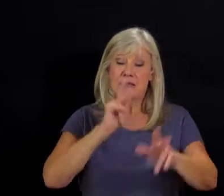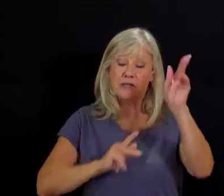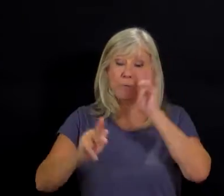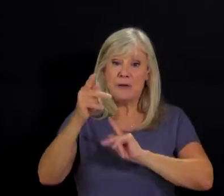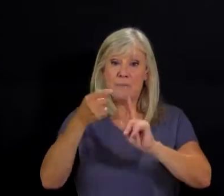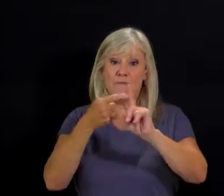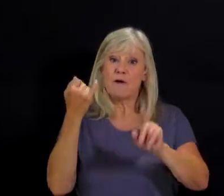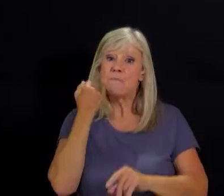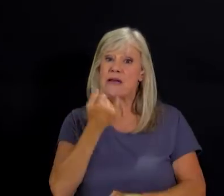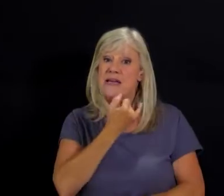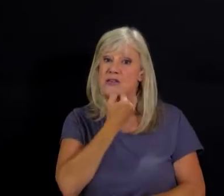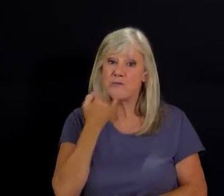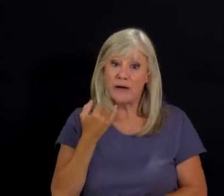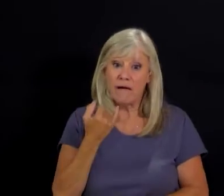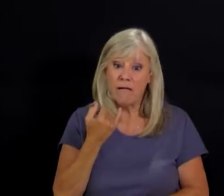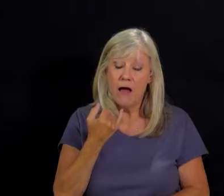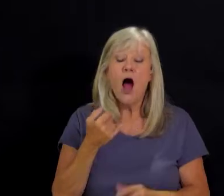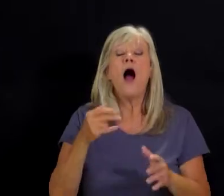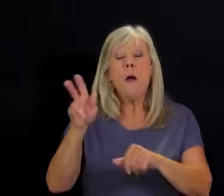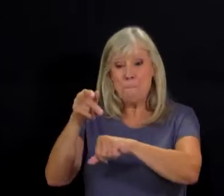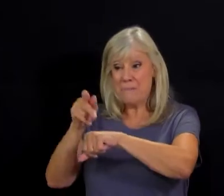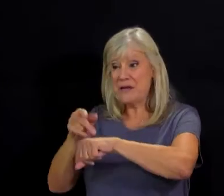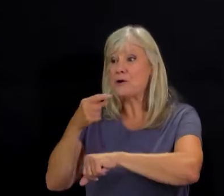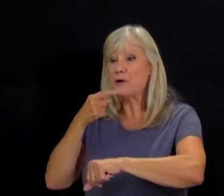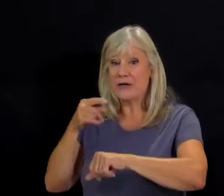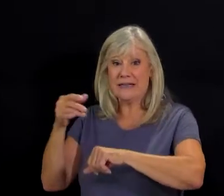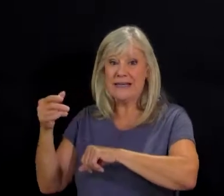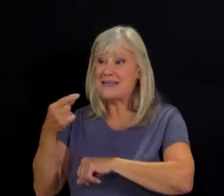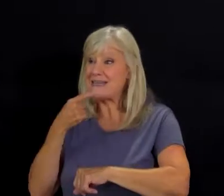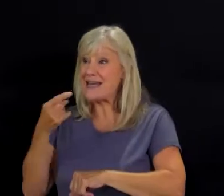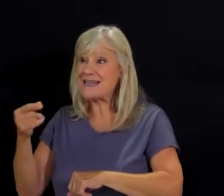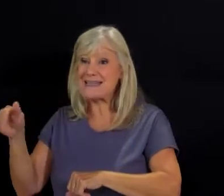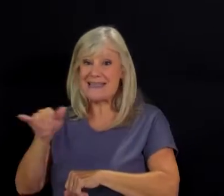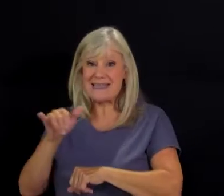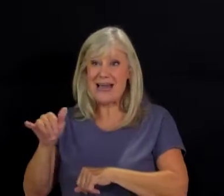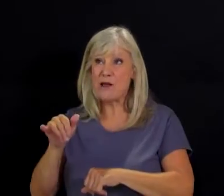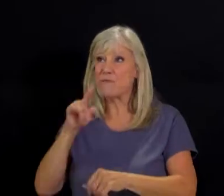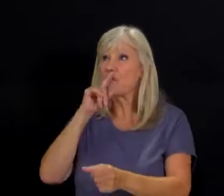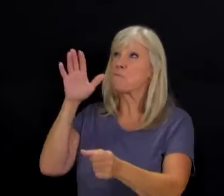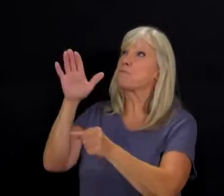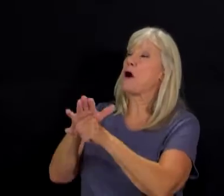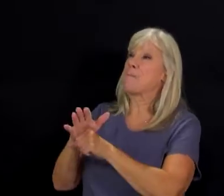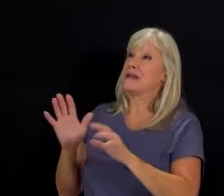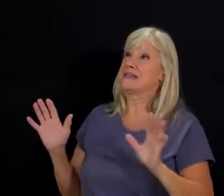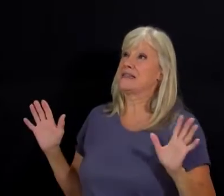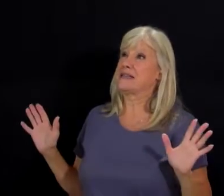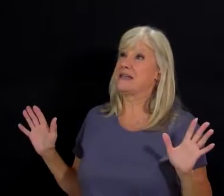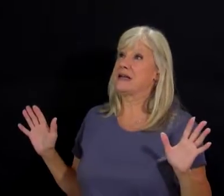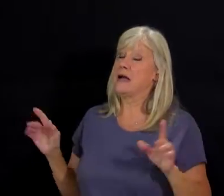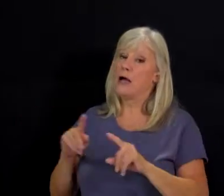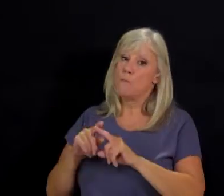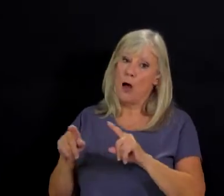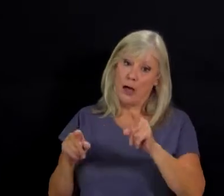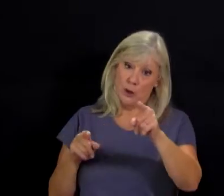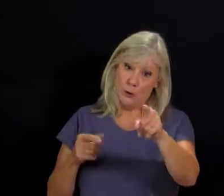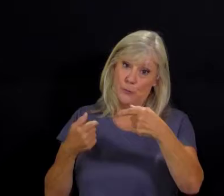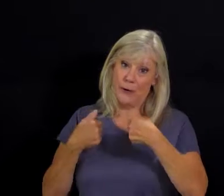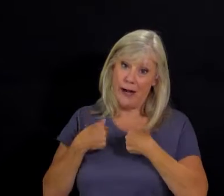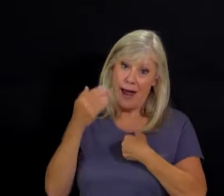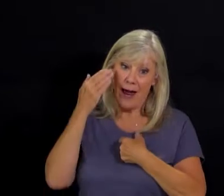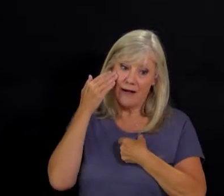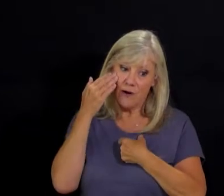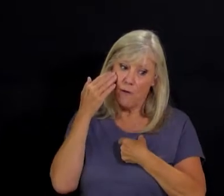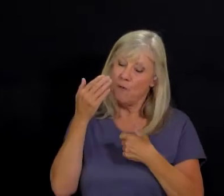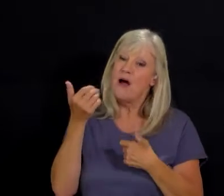Simon Peter gives voice to commitment and promise. Yet, you and I, of course, know that a